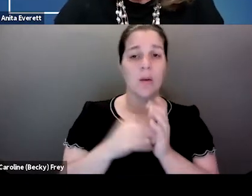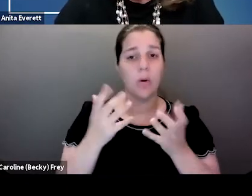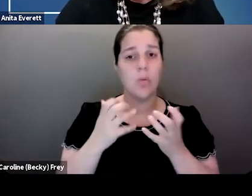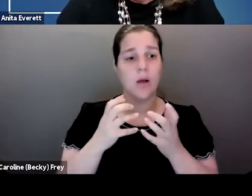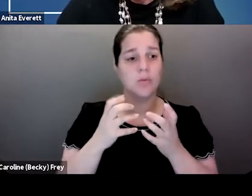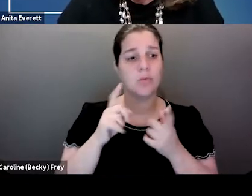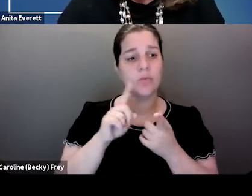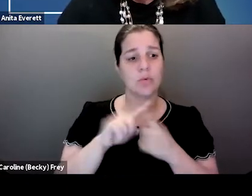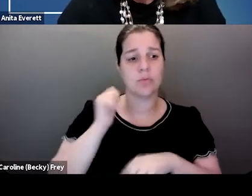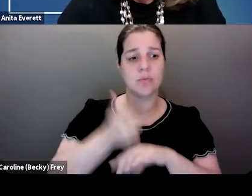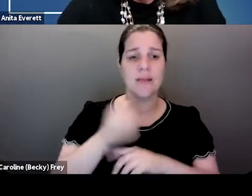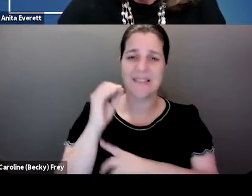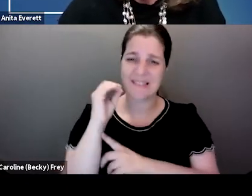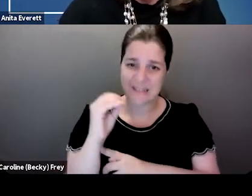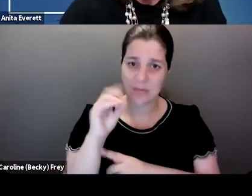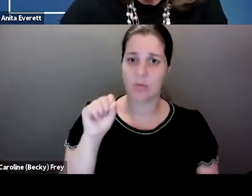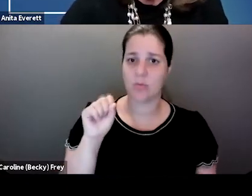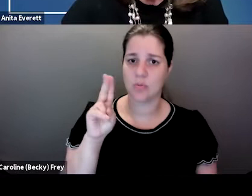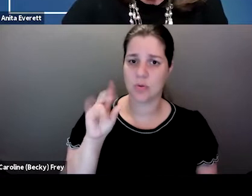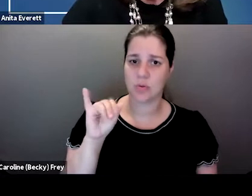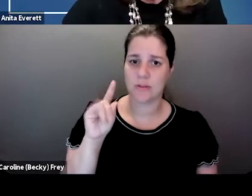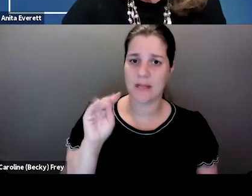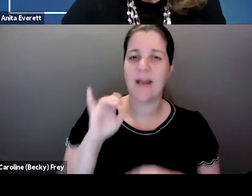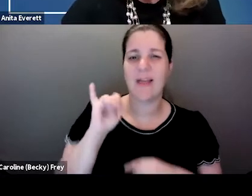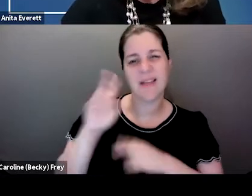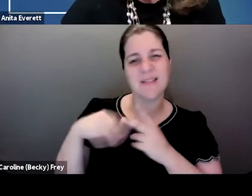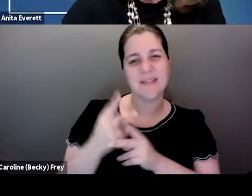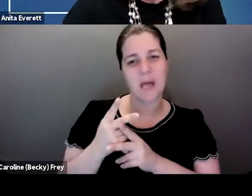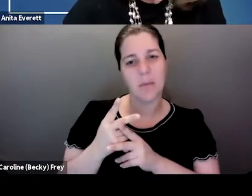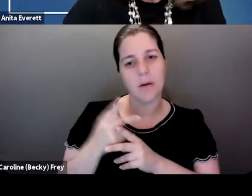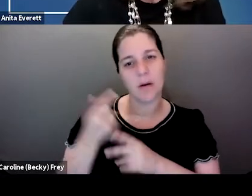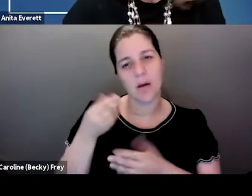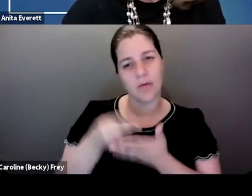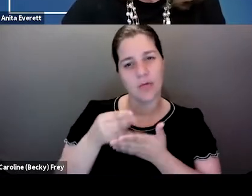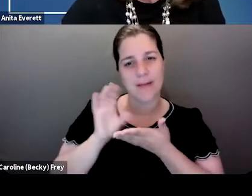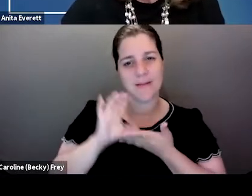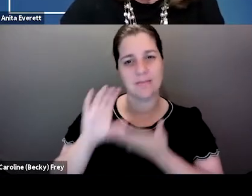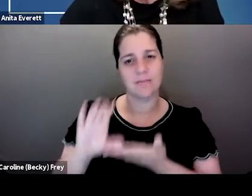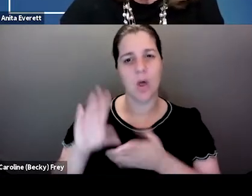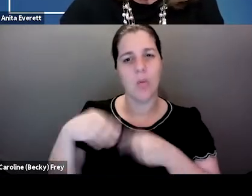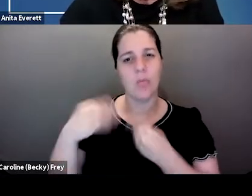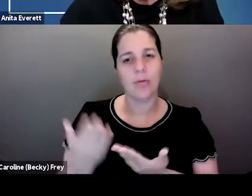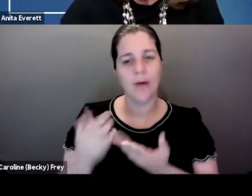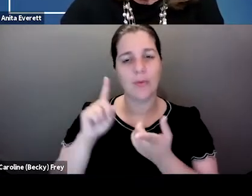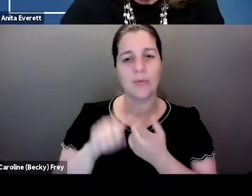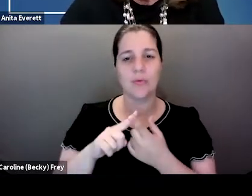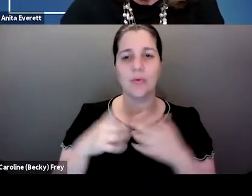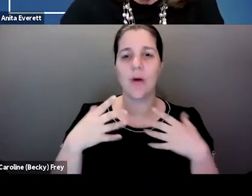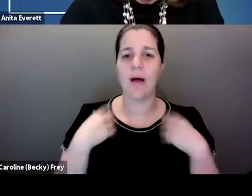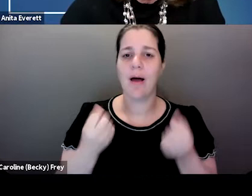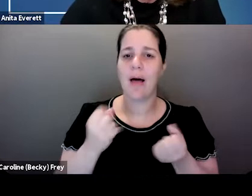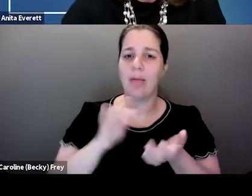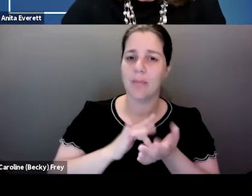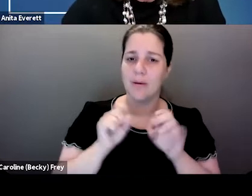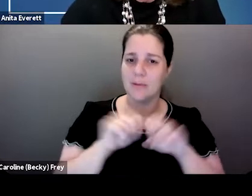typically are provided to healthcare systems. So individuals that touch the healthcare system in one way or